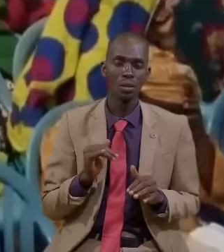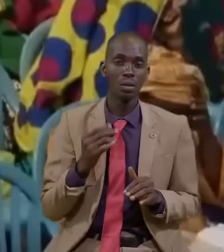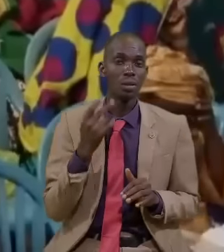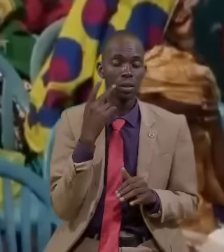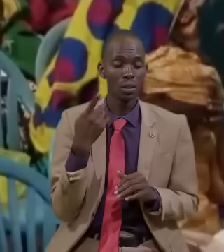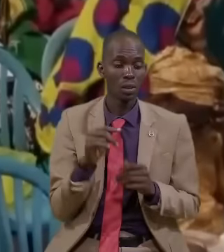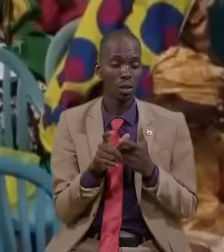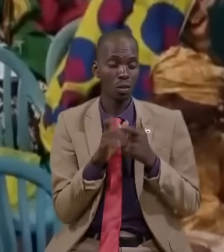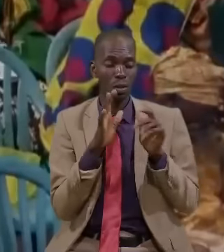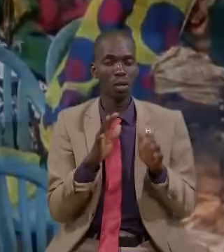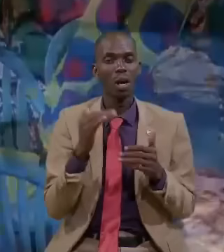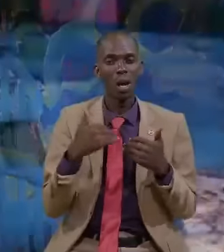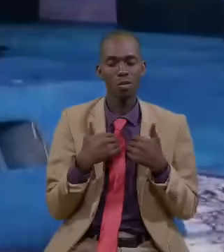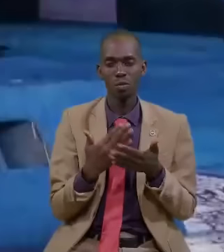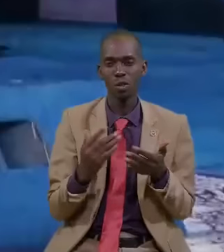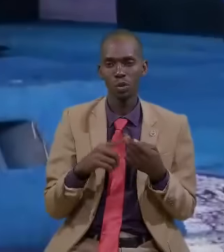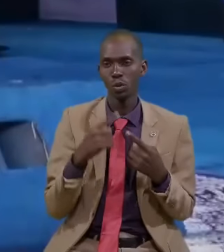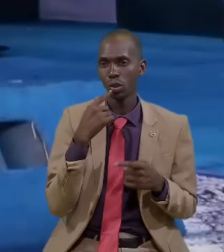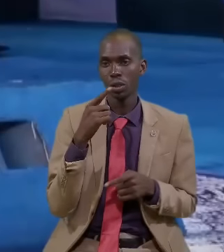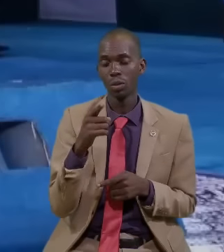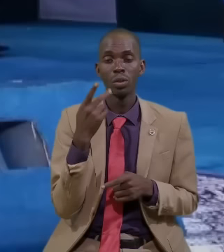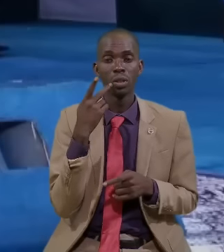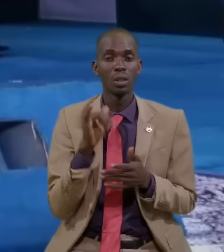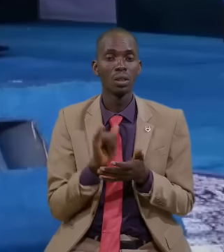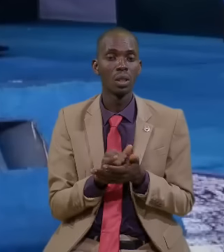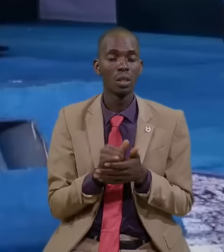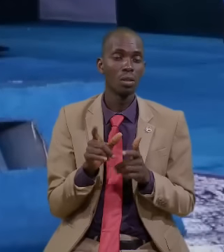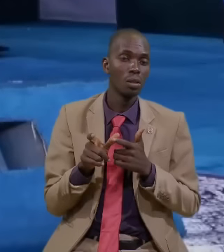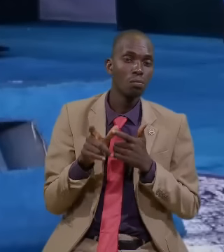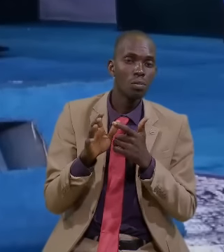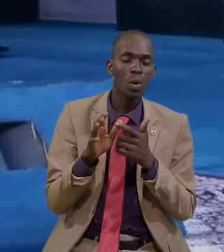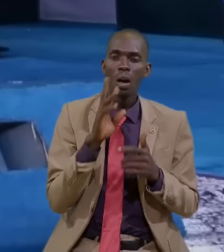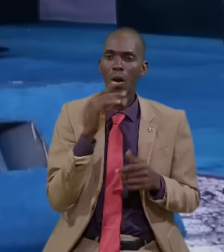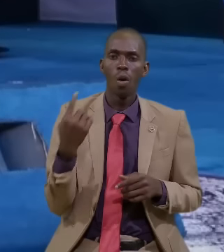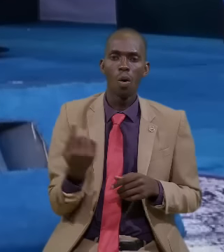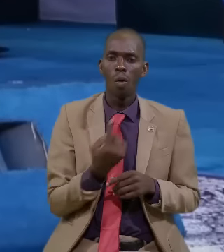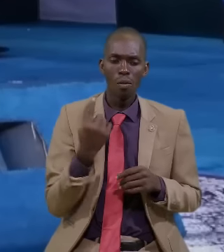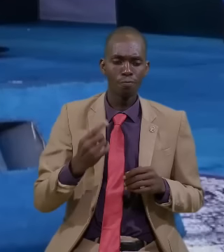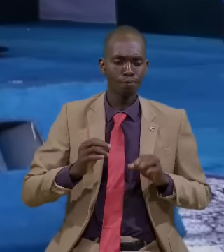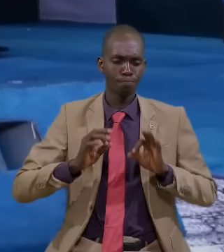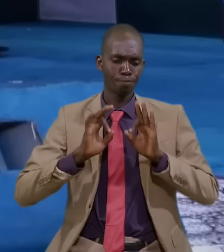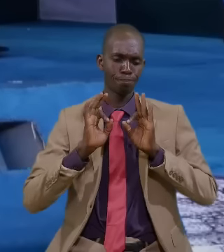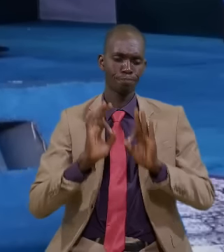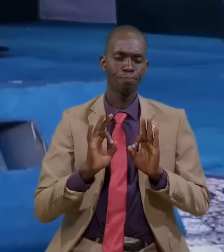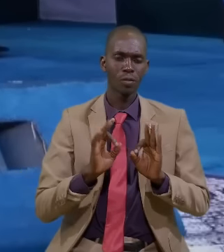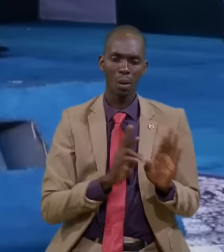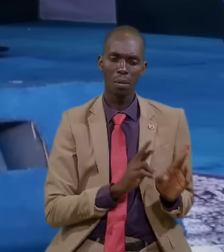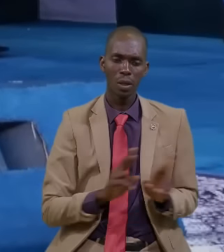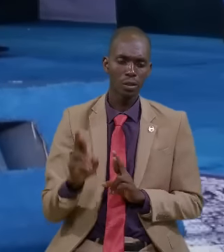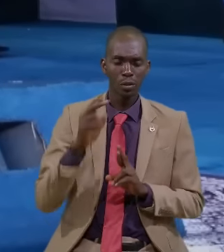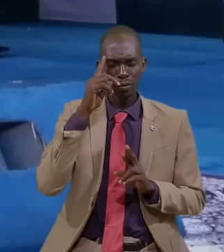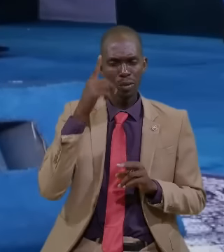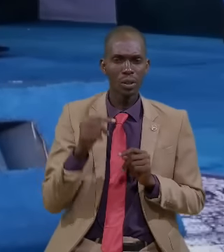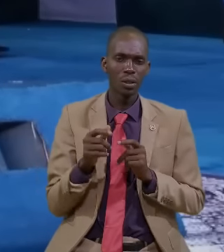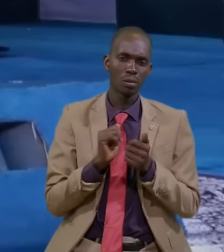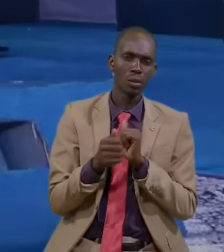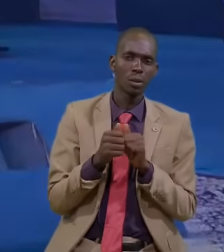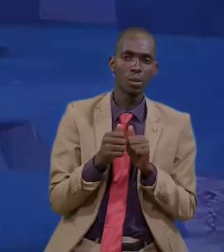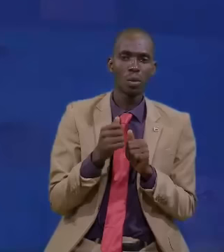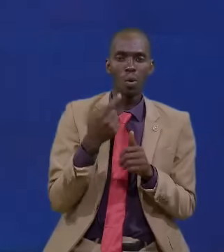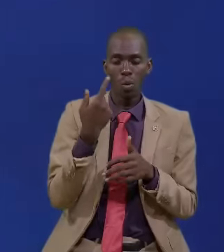them, how they are fit for the race. You know what they do? They eat at